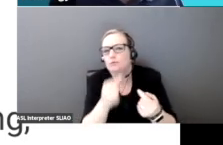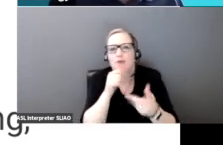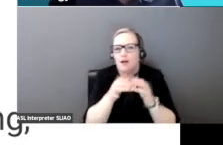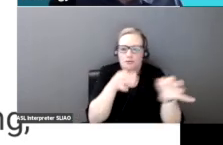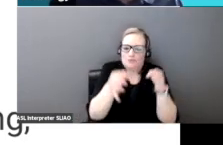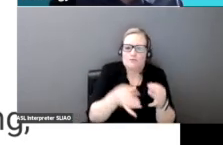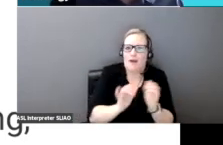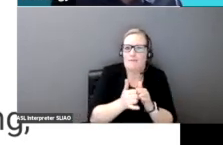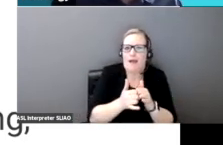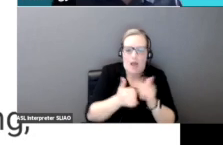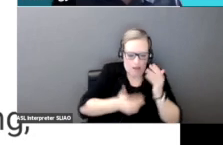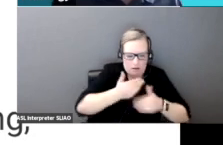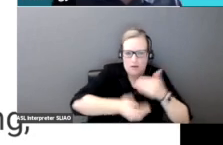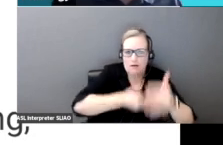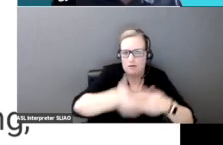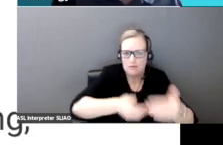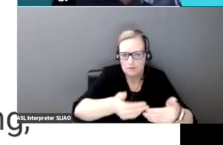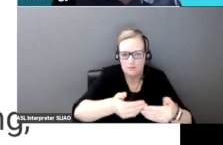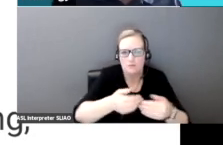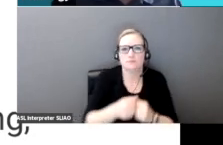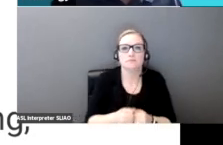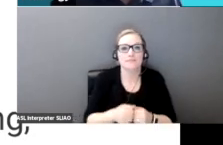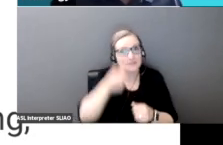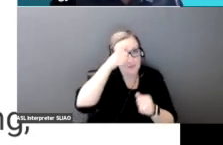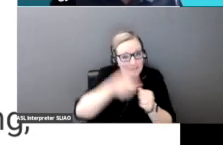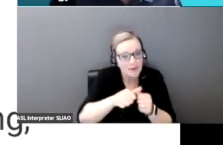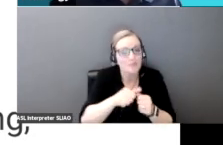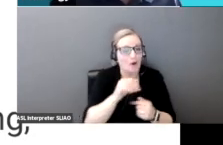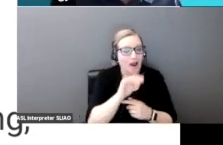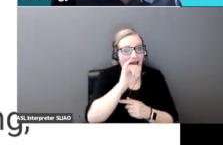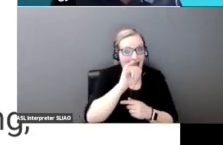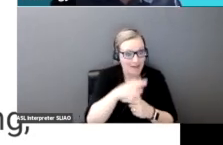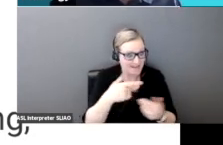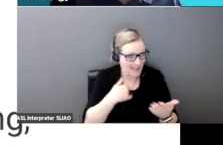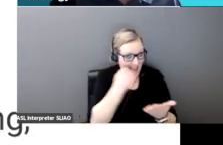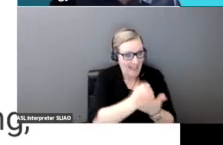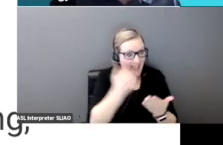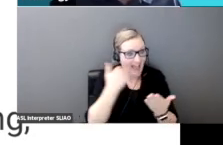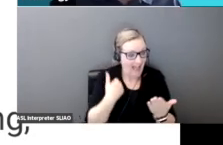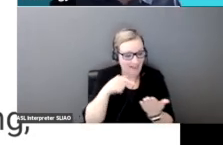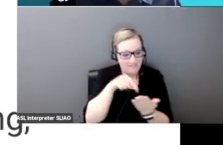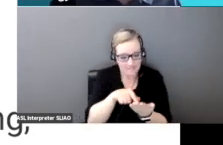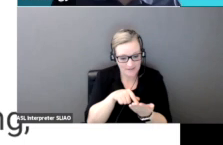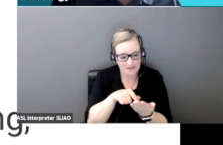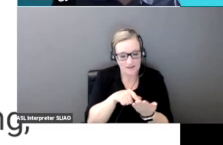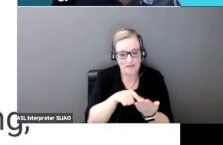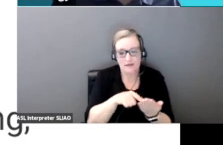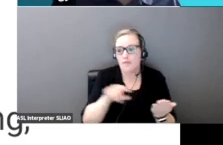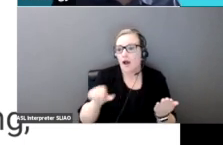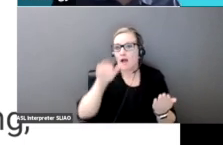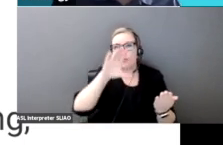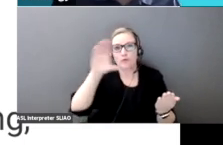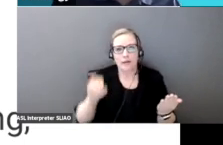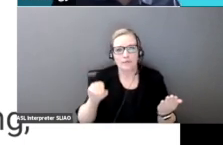Most patents improve on or overlap with other IP, and you may need to license or purchase other IP to practice